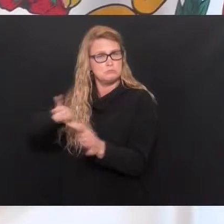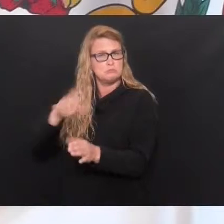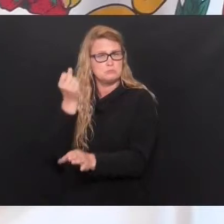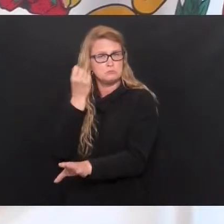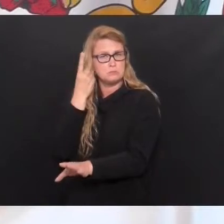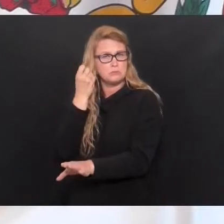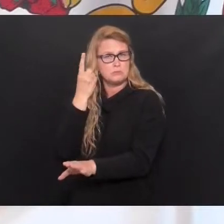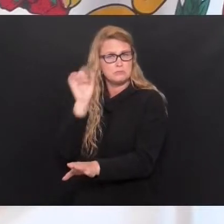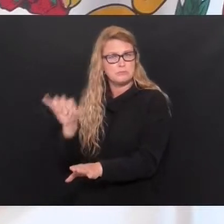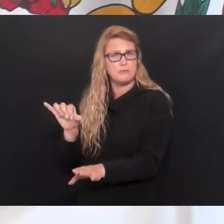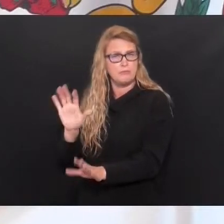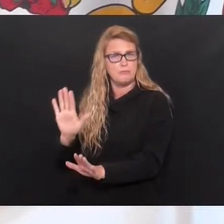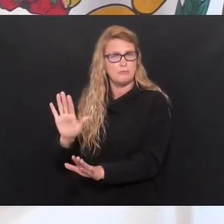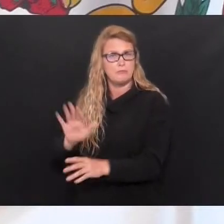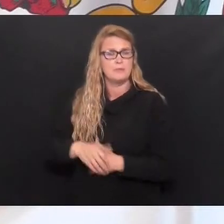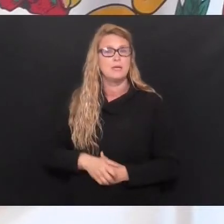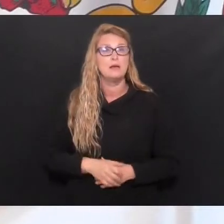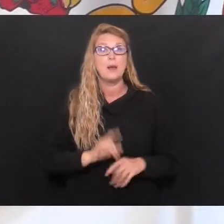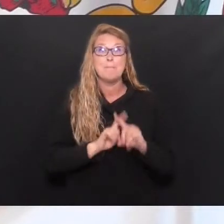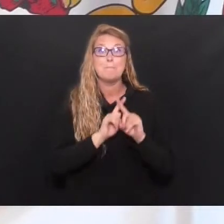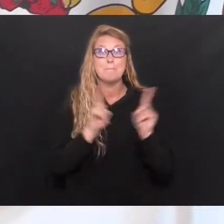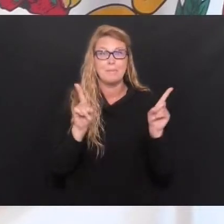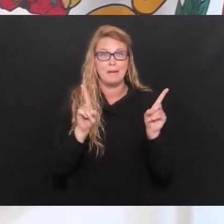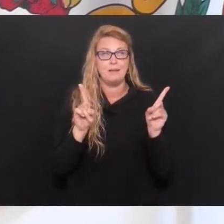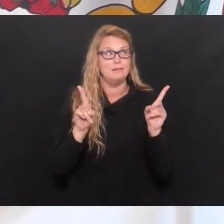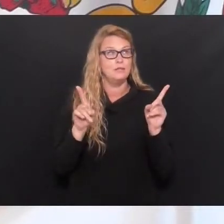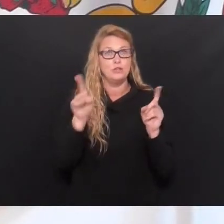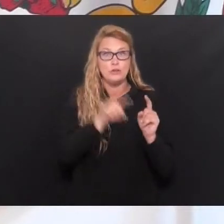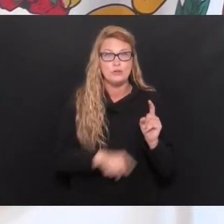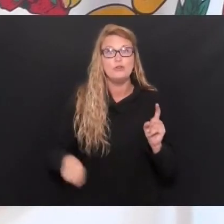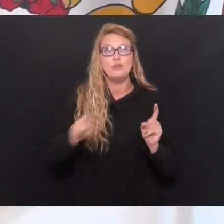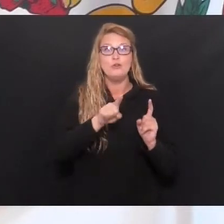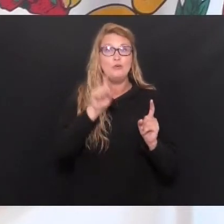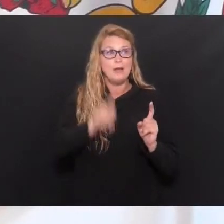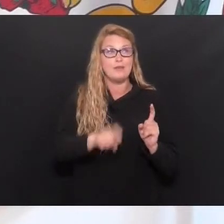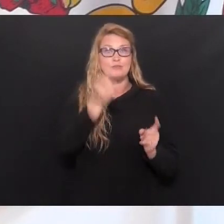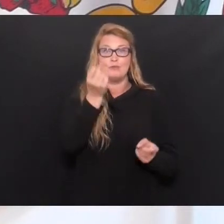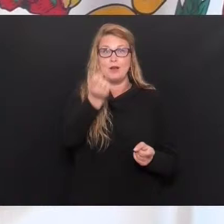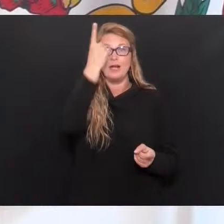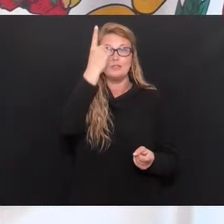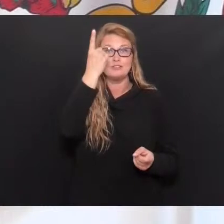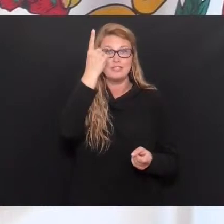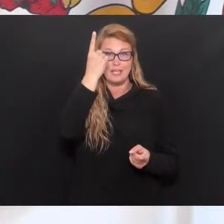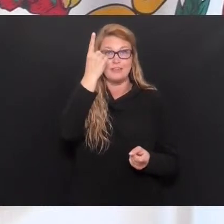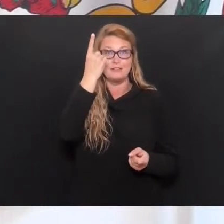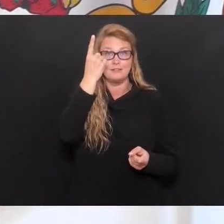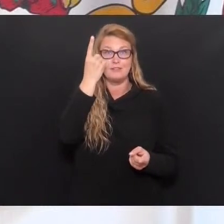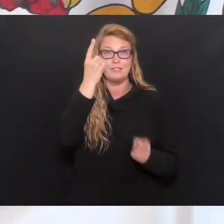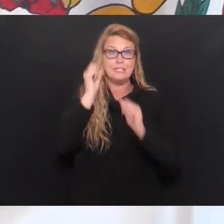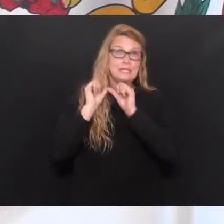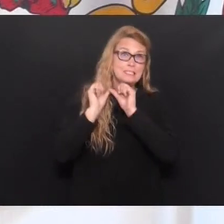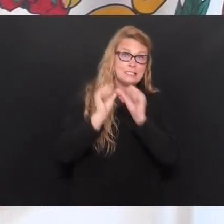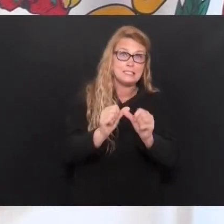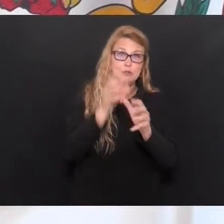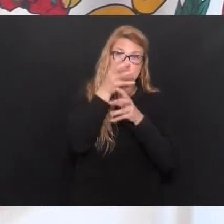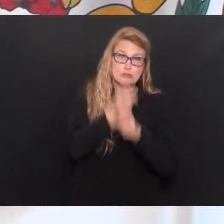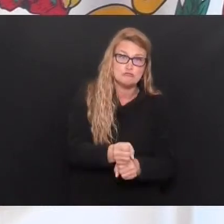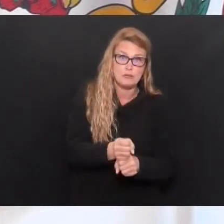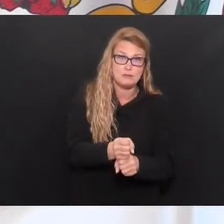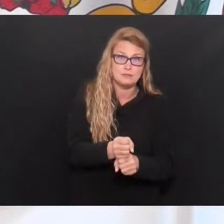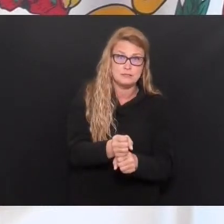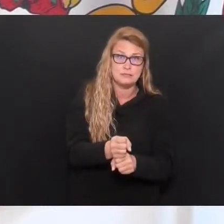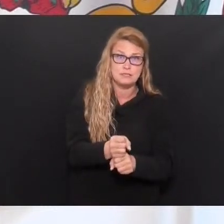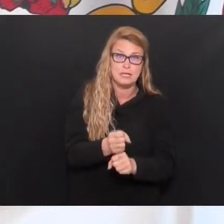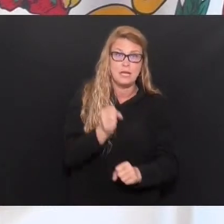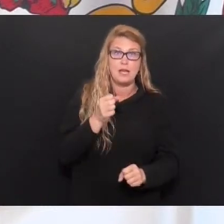I got that. But absolutely, you have got to really continue to trust all these